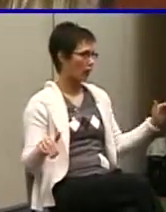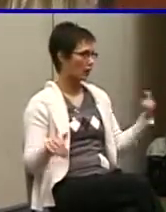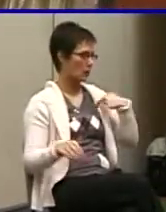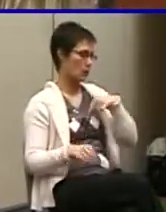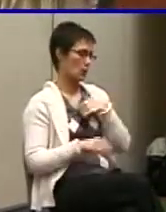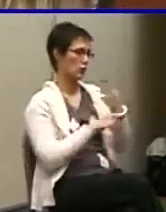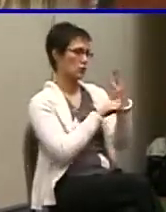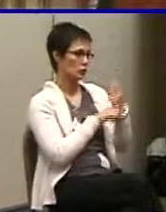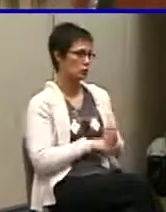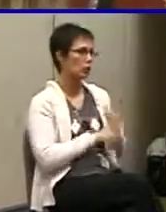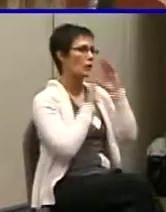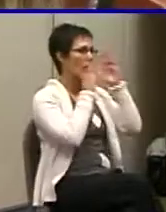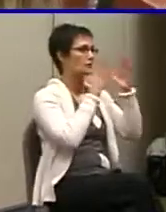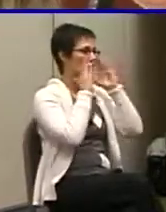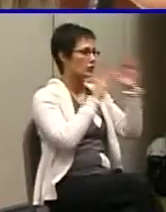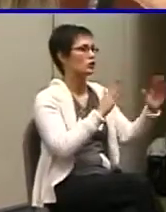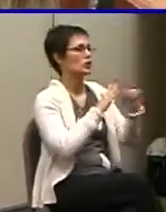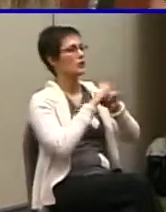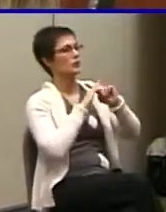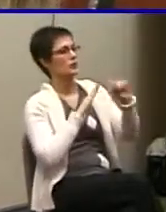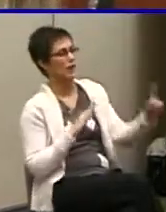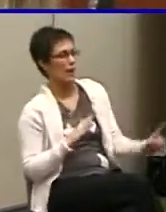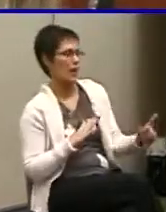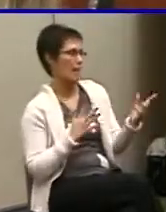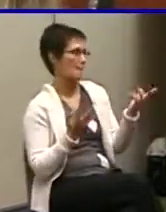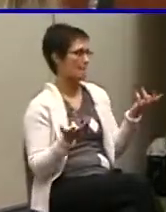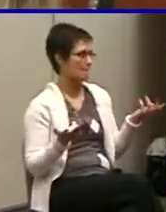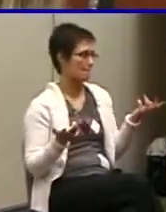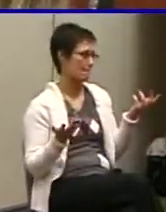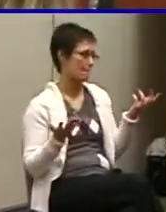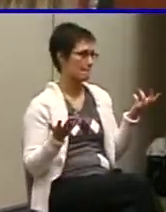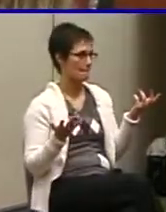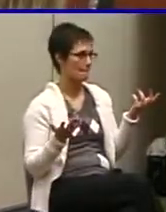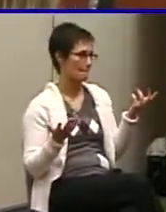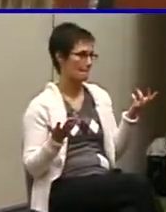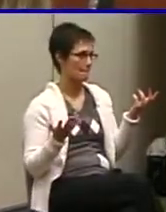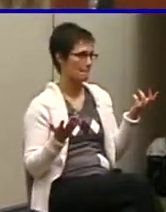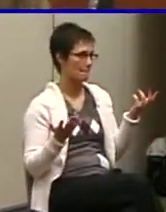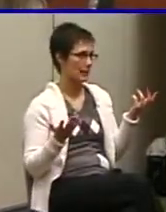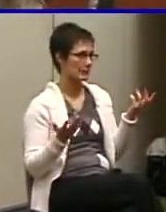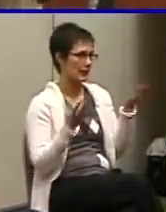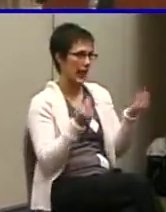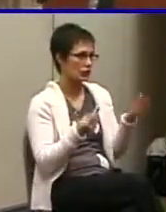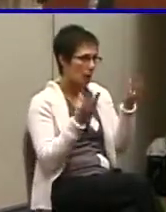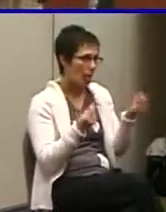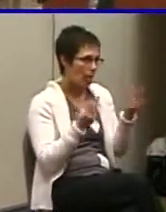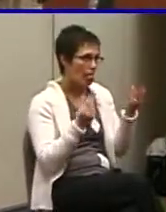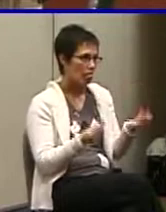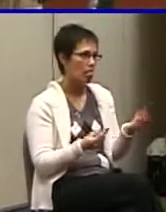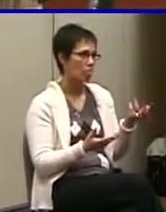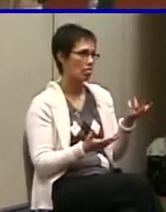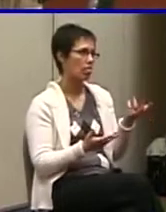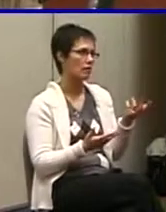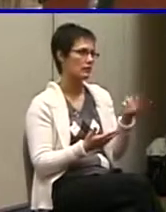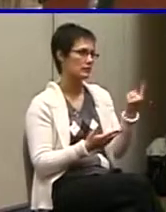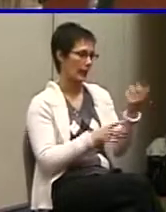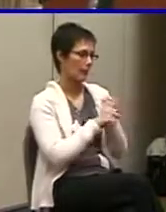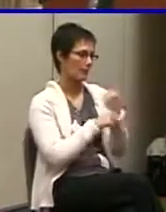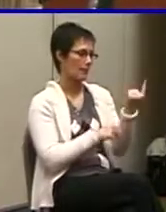to, attention, escape, constant item, whatever. So